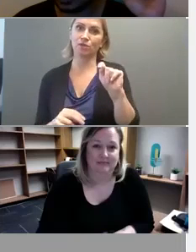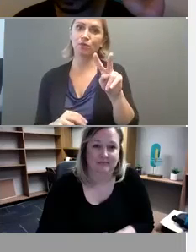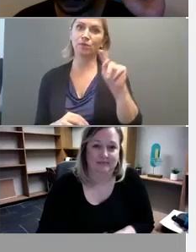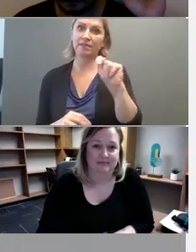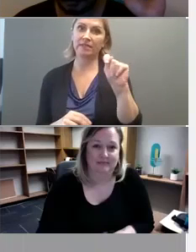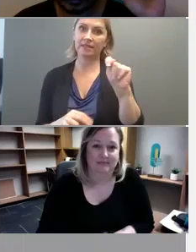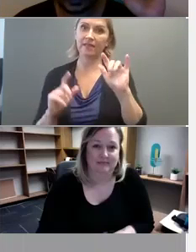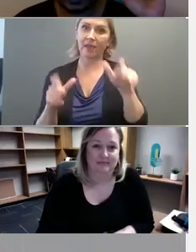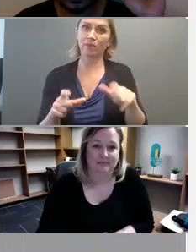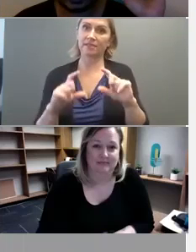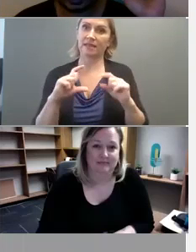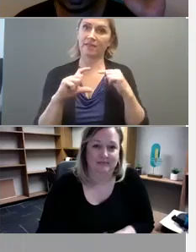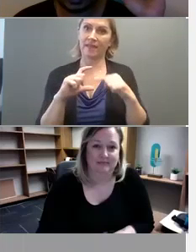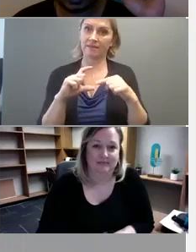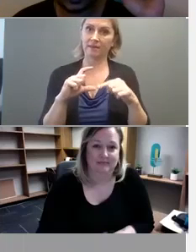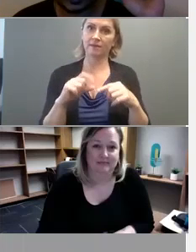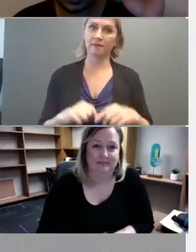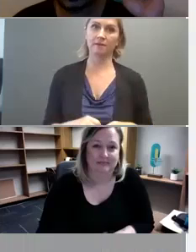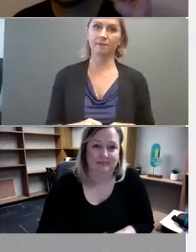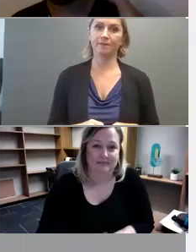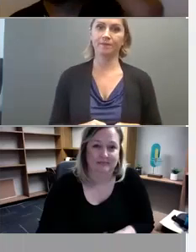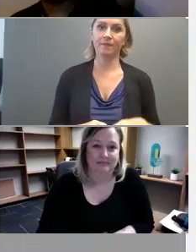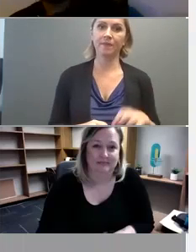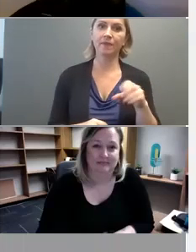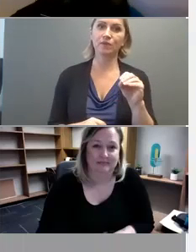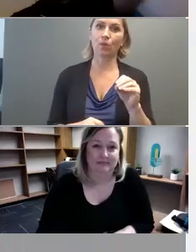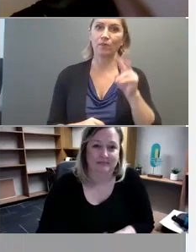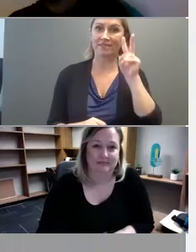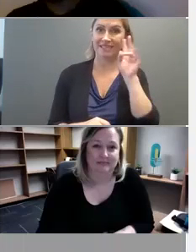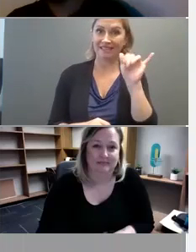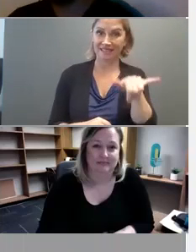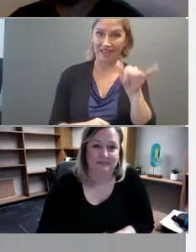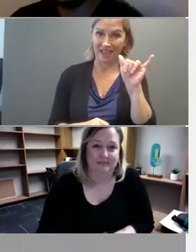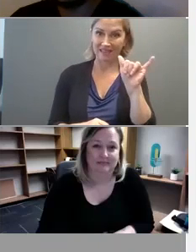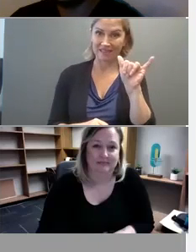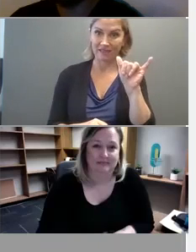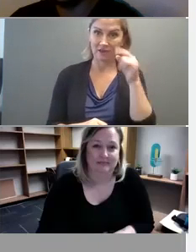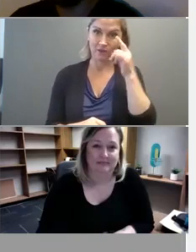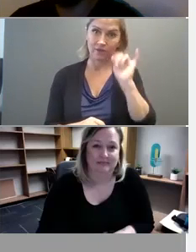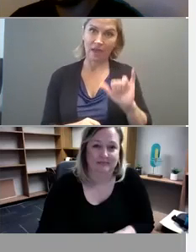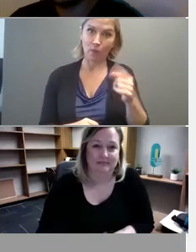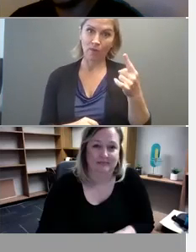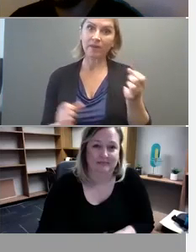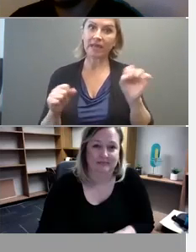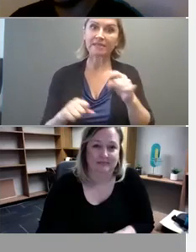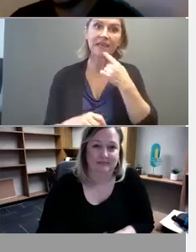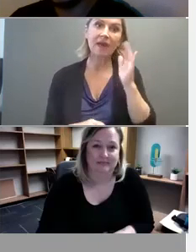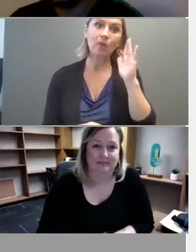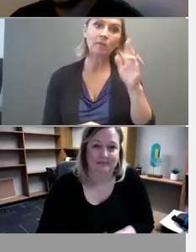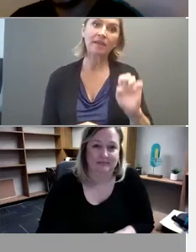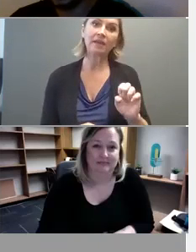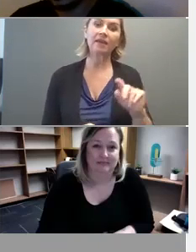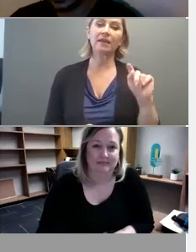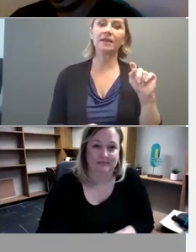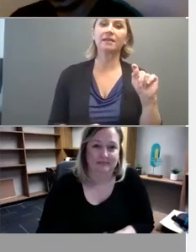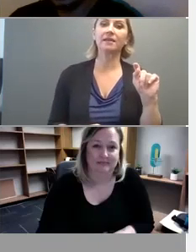2 to the power of n. Right. So we say that solving for 1, we can say that it is going to be T of n greater than or